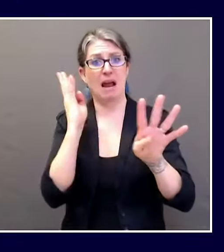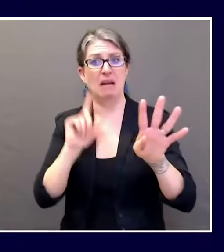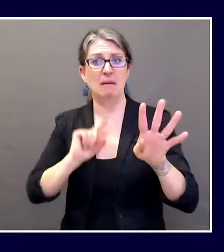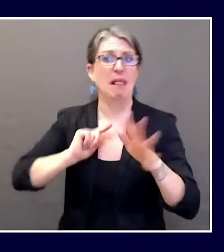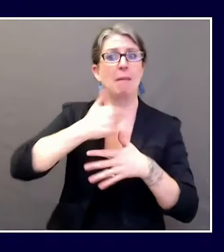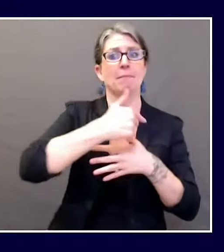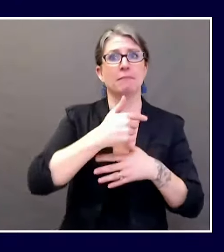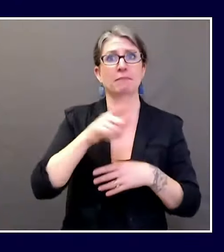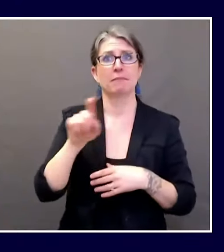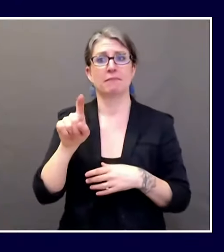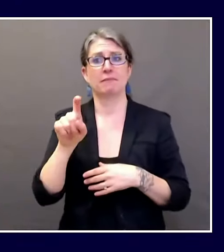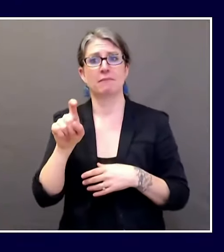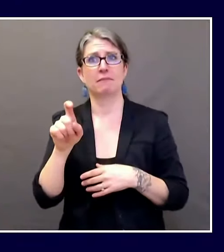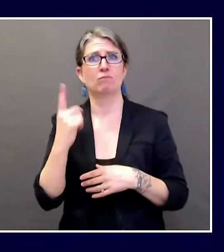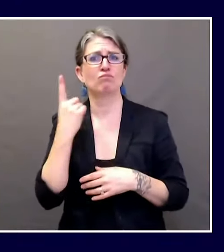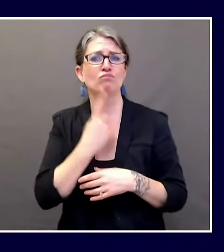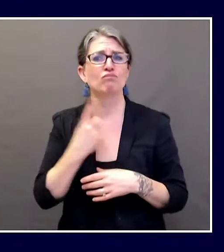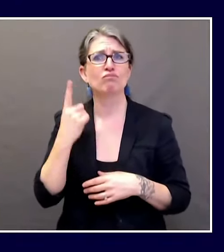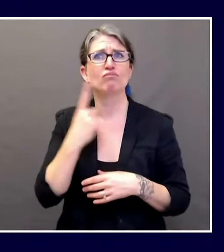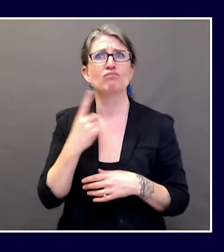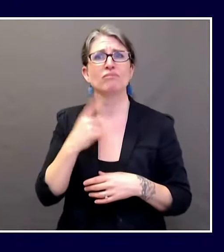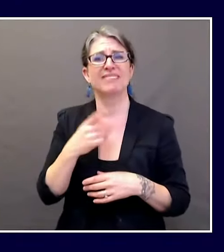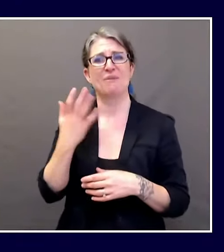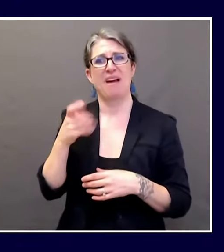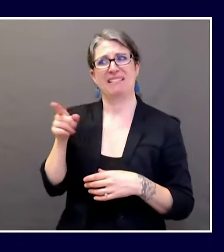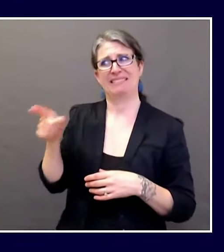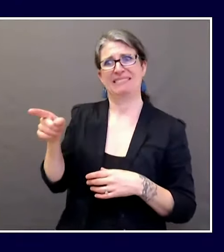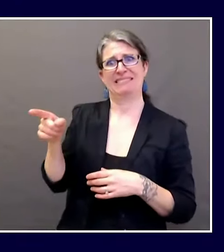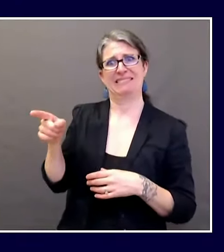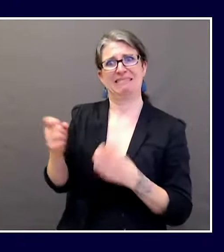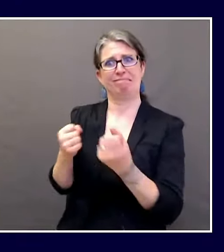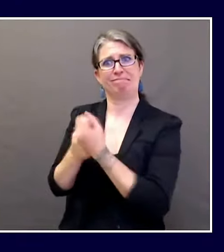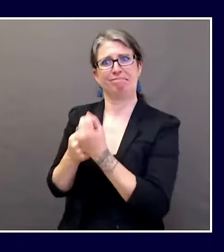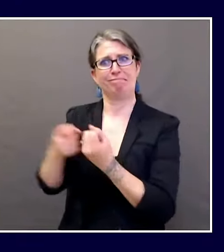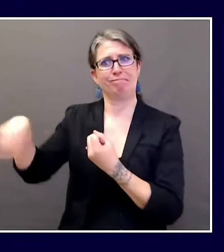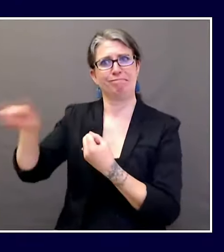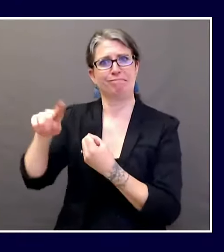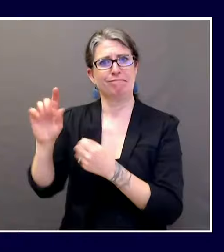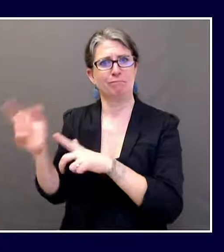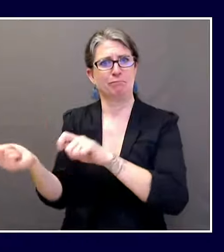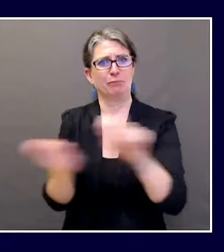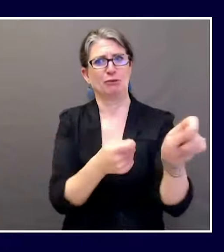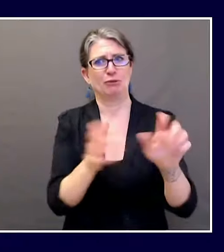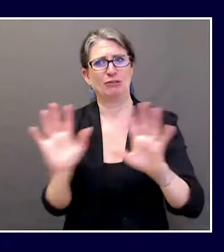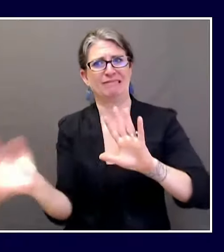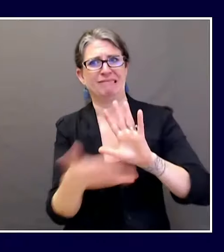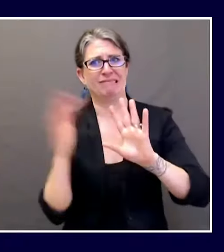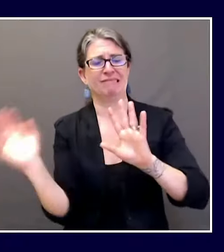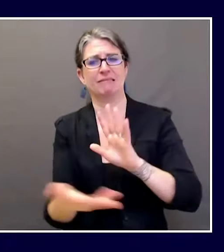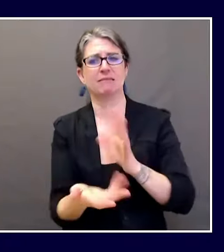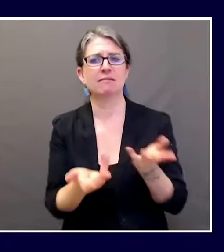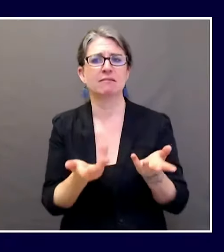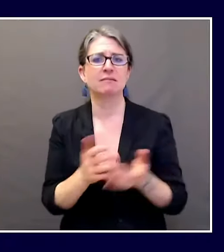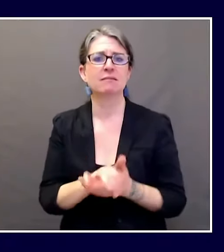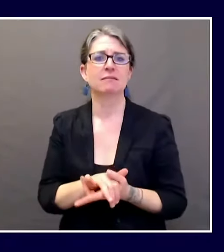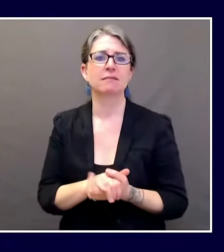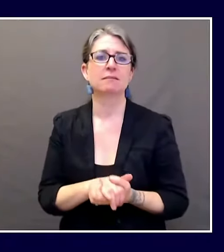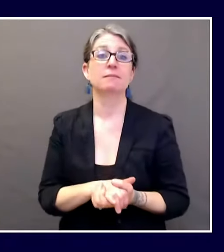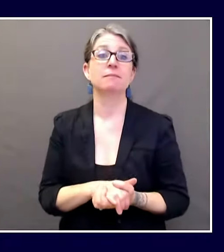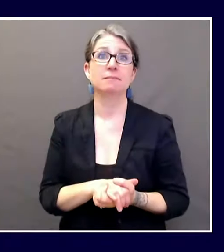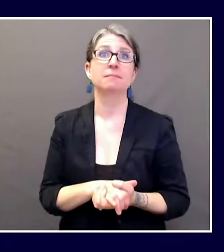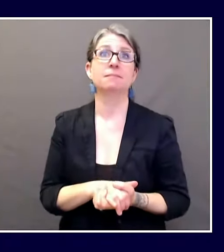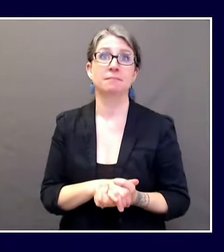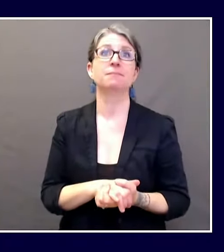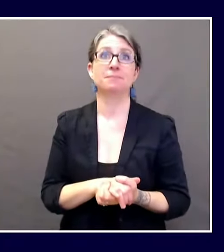them somehow? Yep. So I'm glad you raised that. The answer is we are working on that, particularly